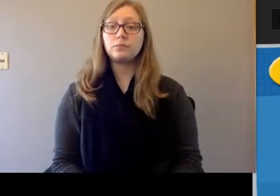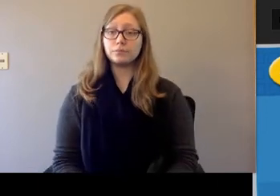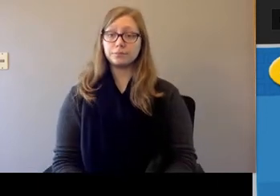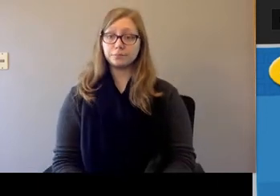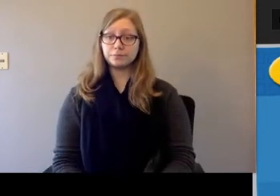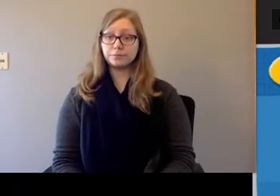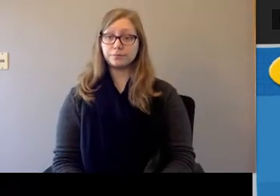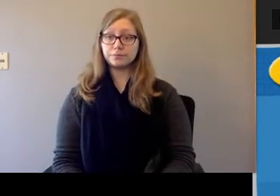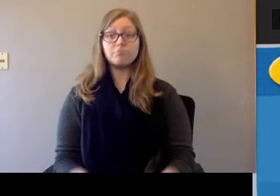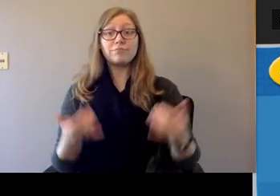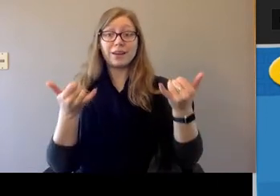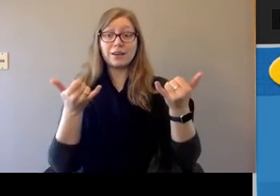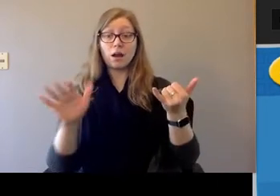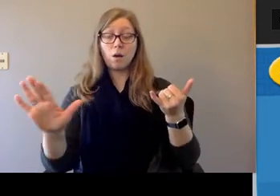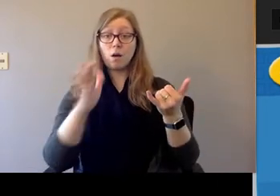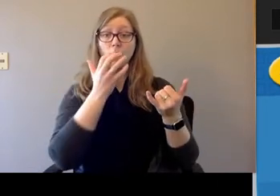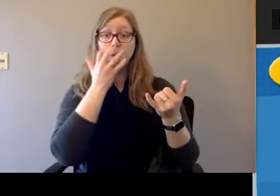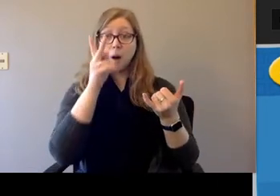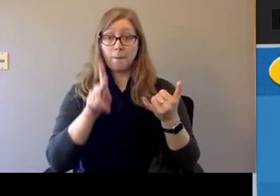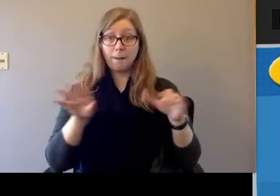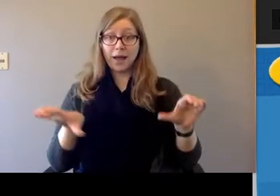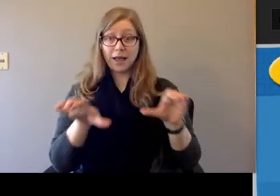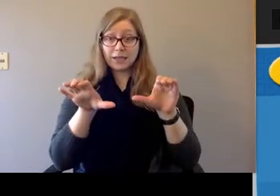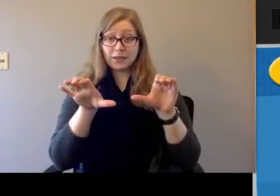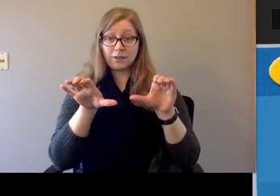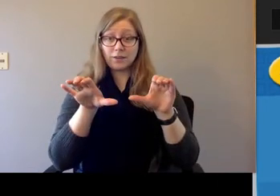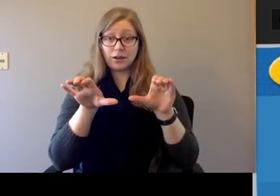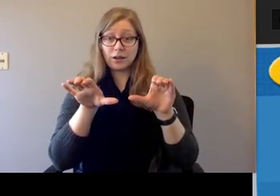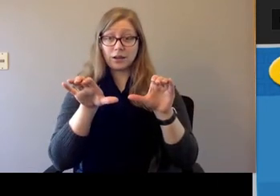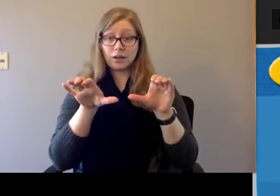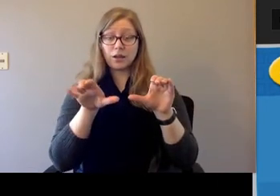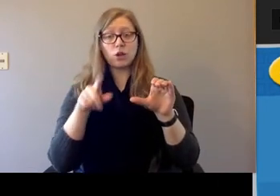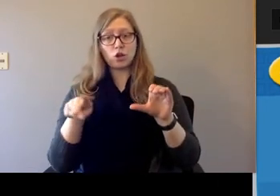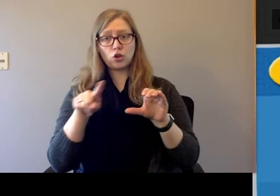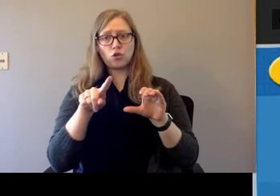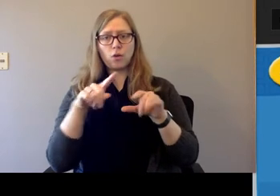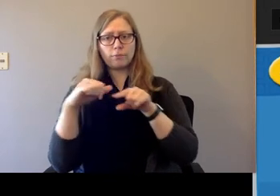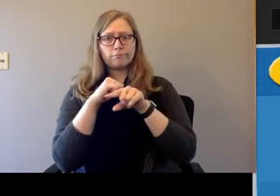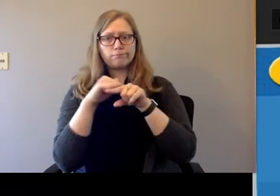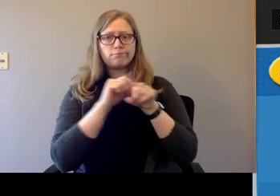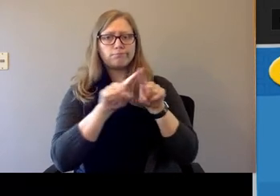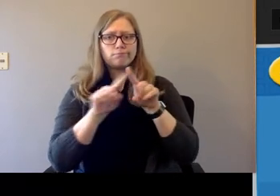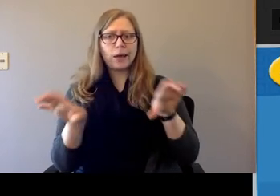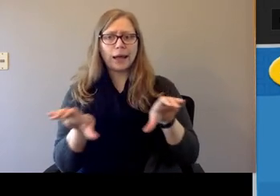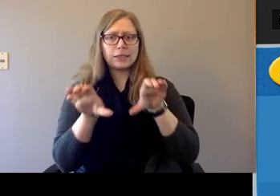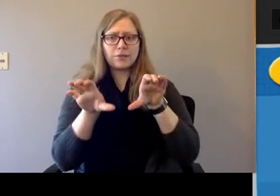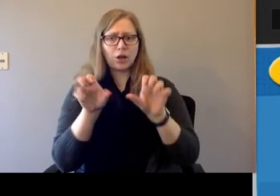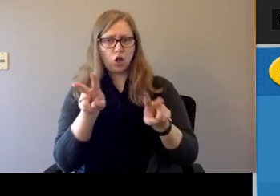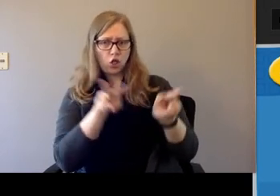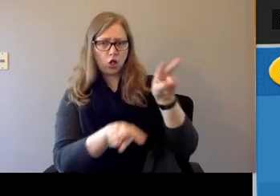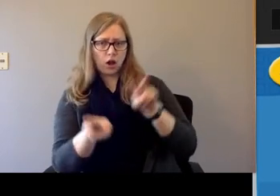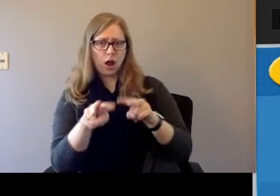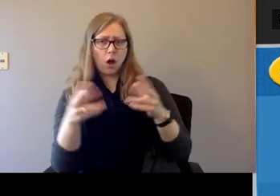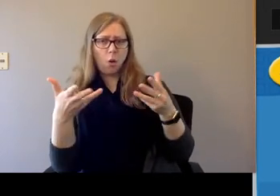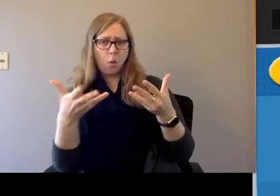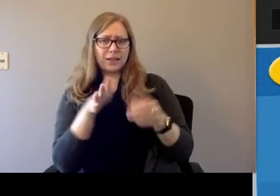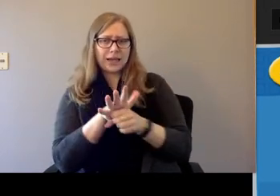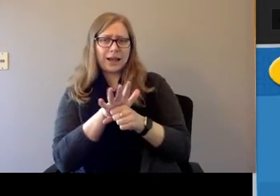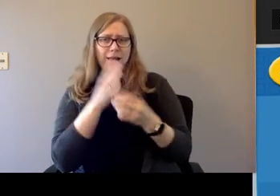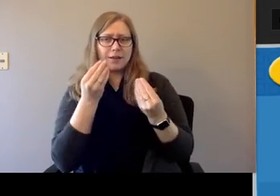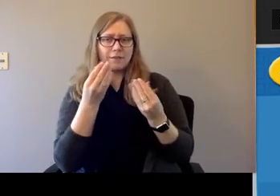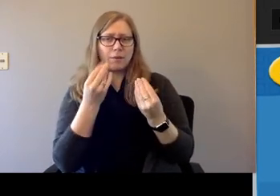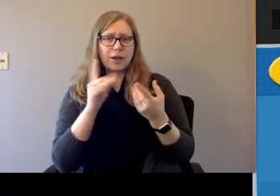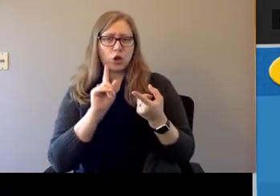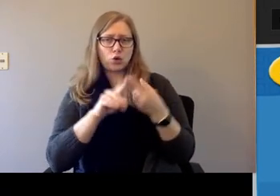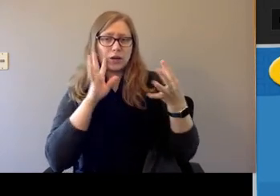So today in your warm-up, you explored some activities where you could look at what information would be enough